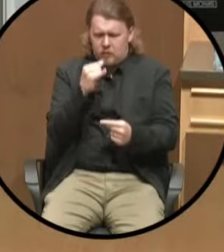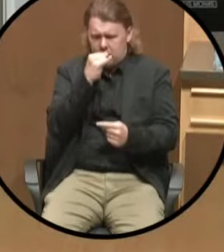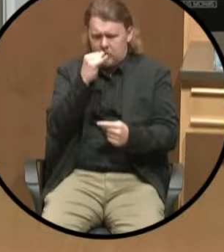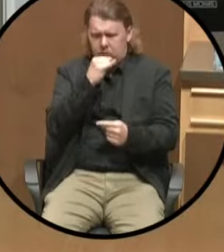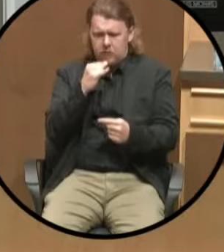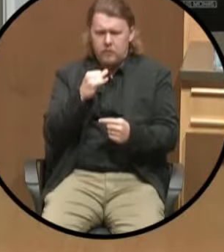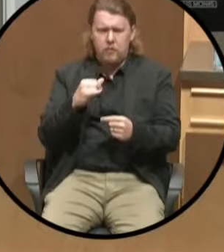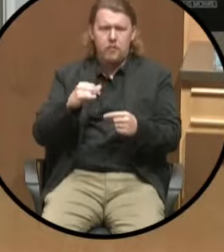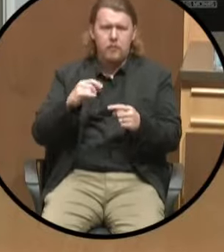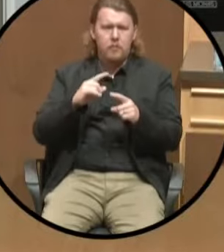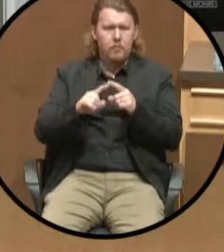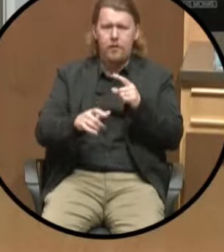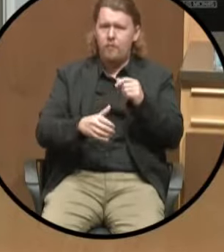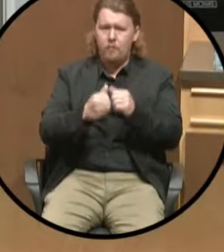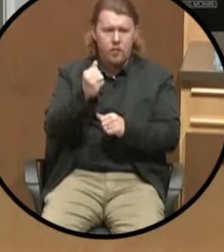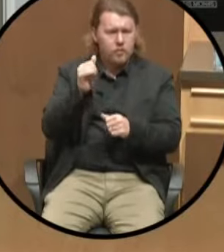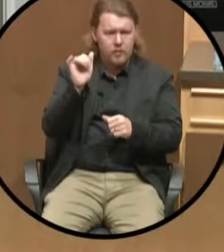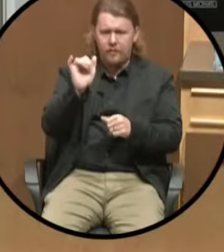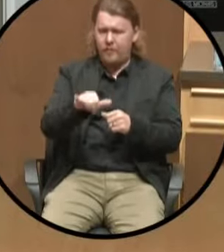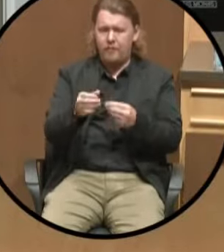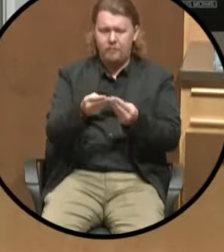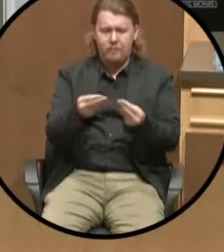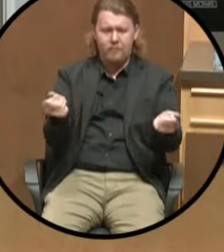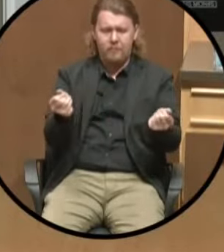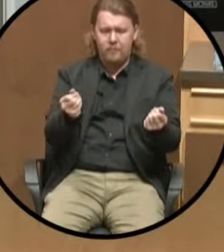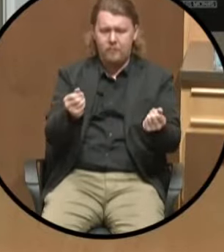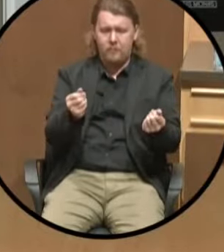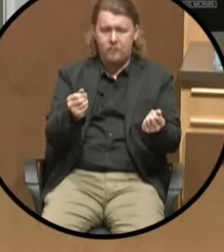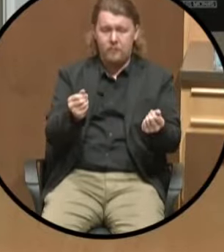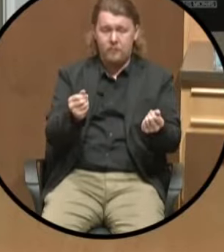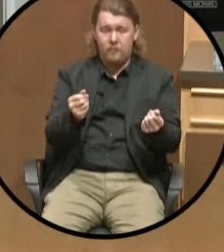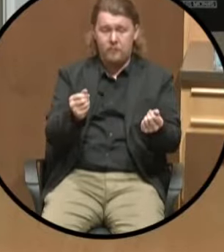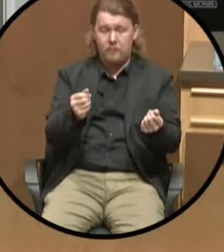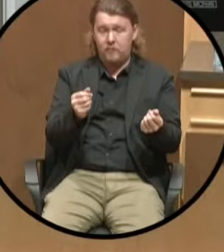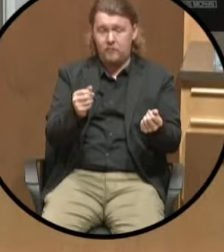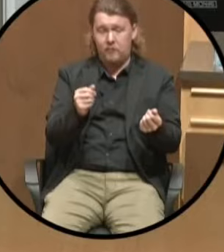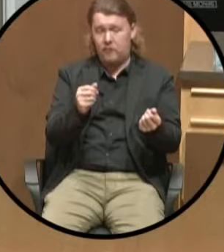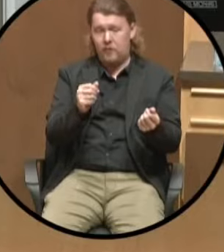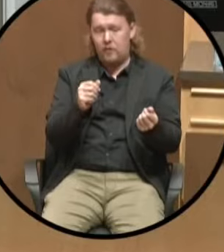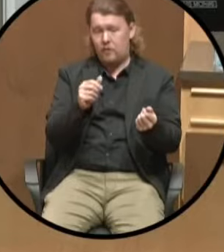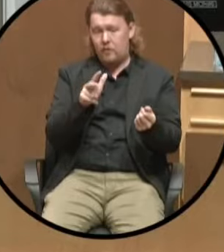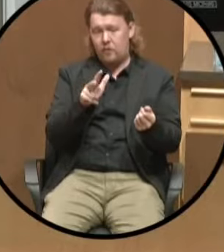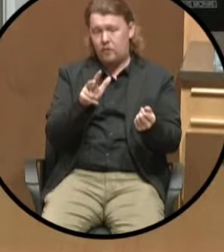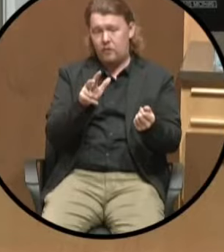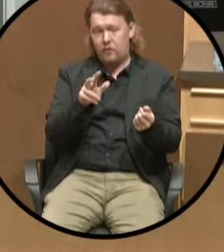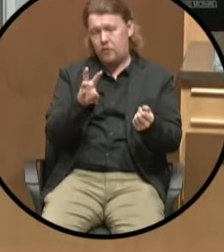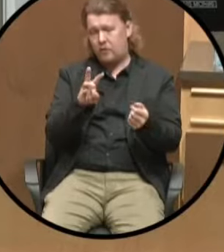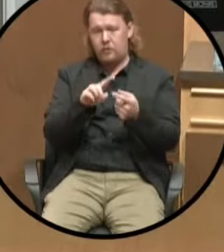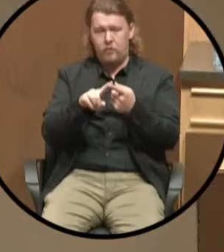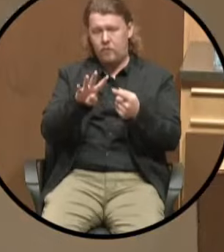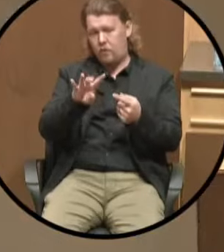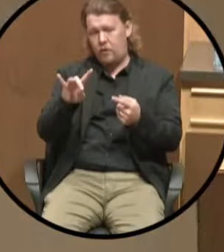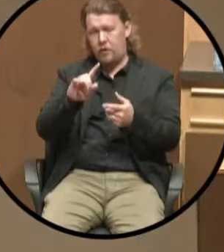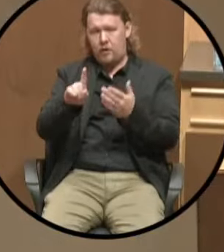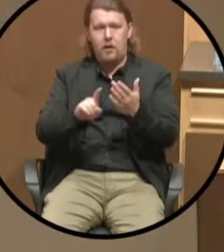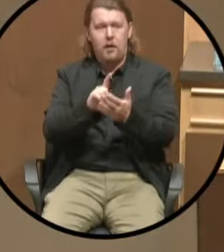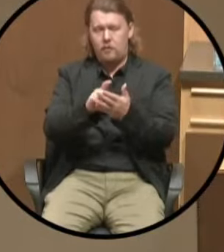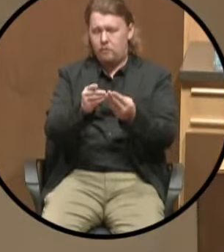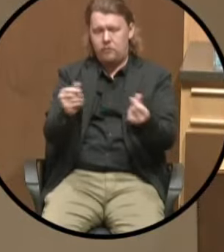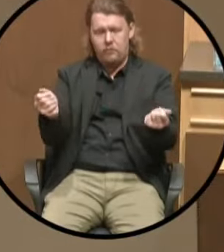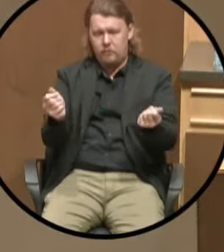But most of those symptoms go away within 24 to 48 hours. Thank you, Dr.